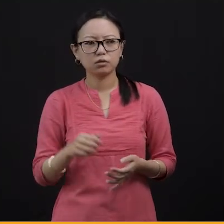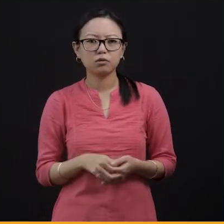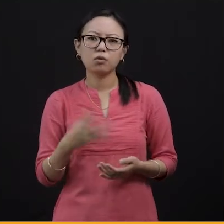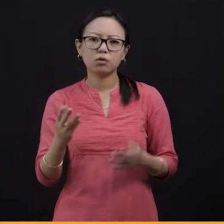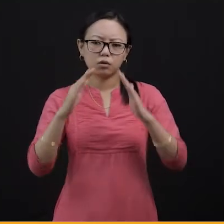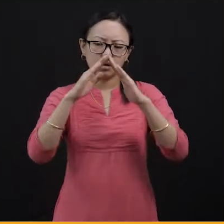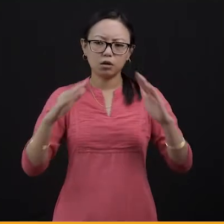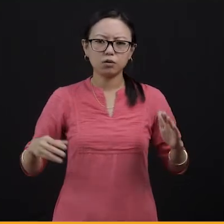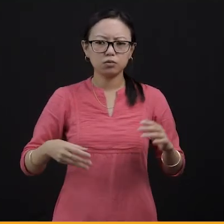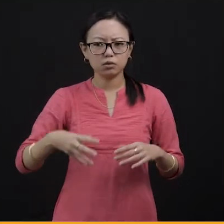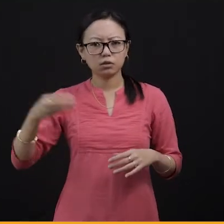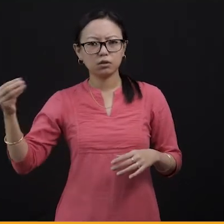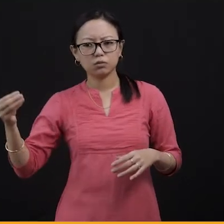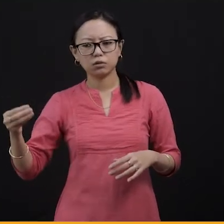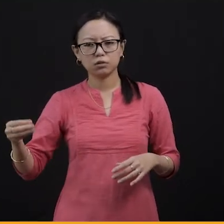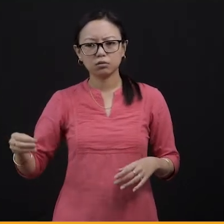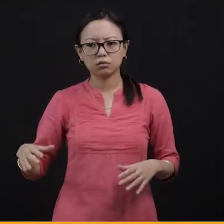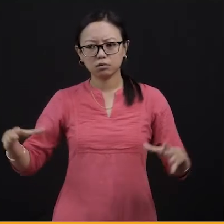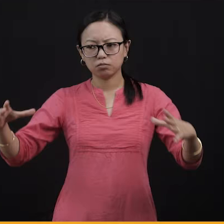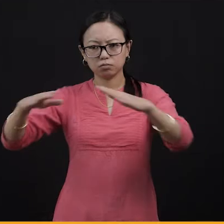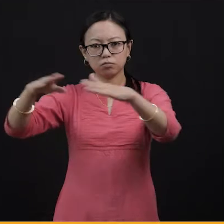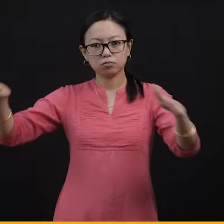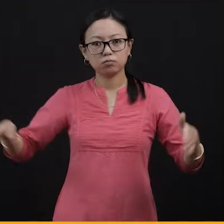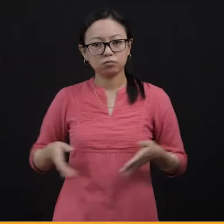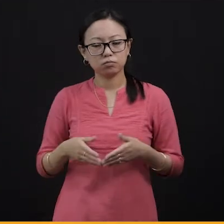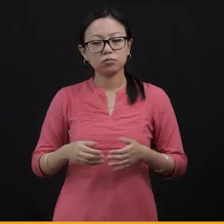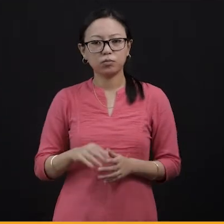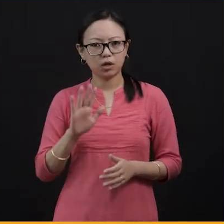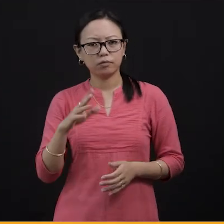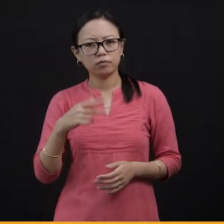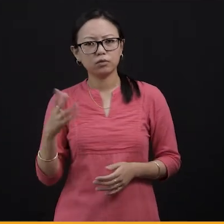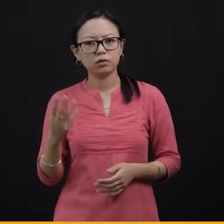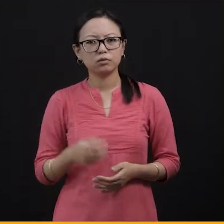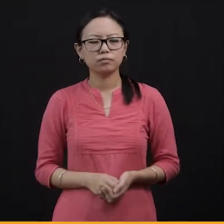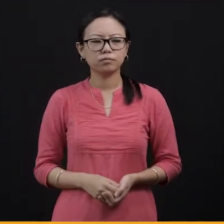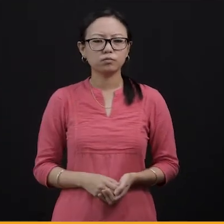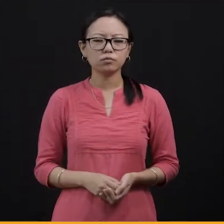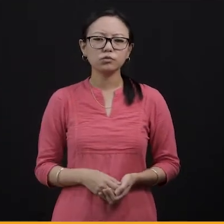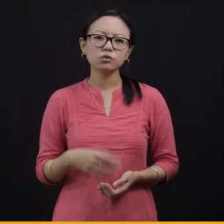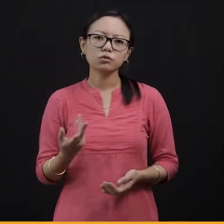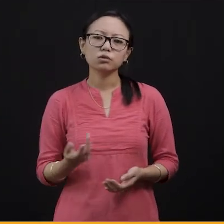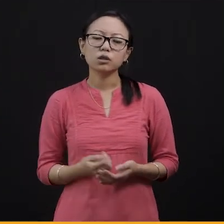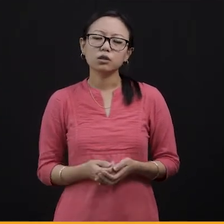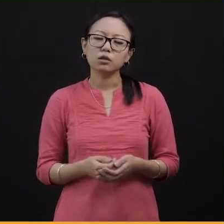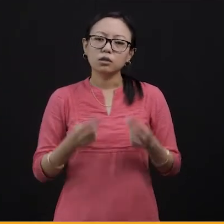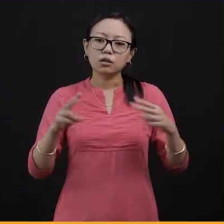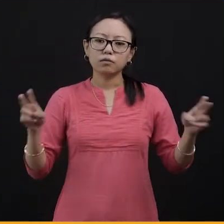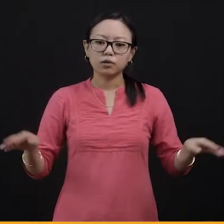different types of soil. Okay. So different soil will have different amount of iron.